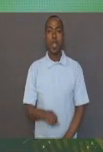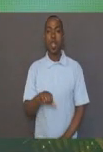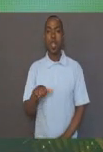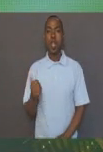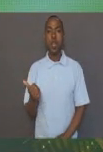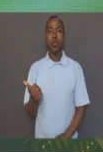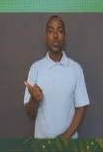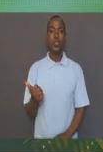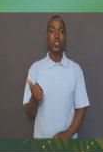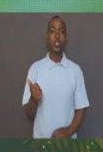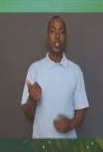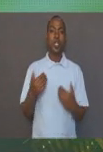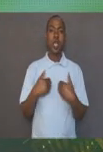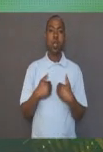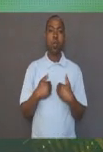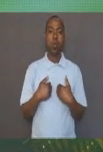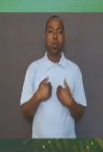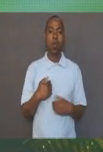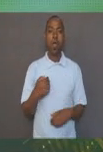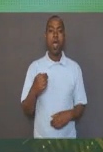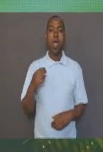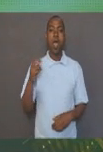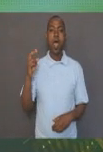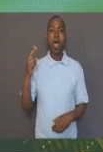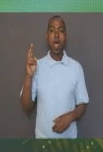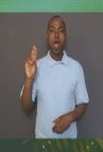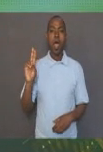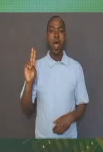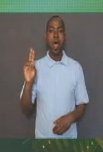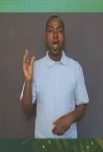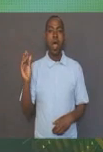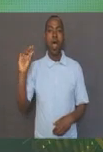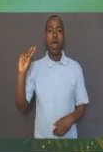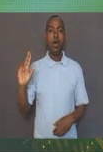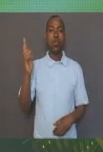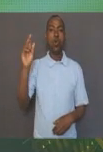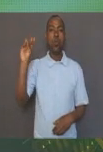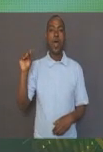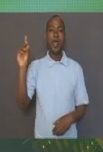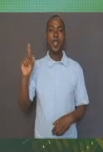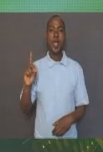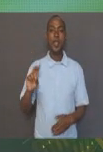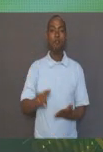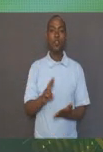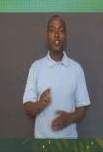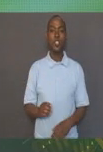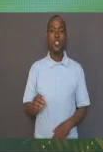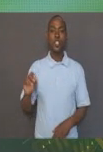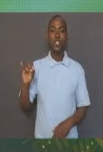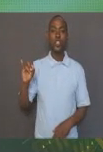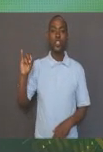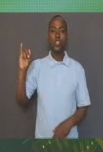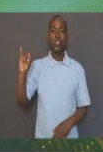others include Haramaya University, Jimma University, and